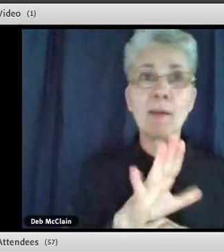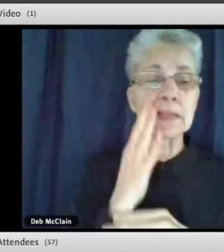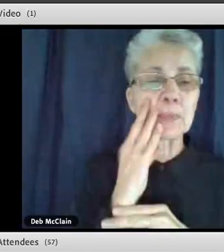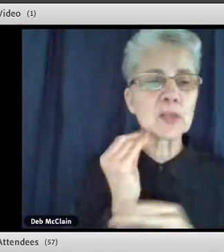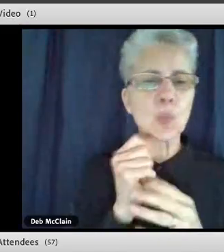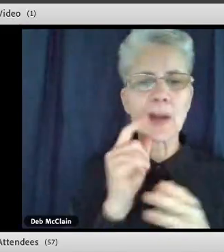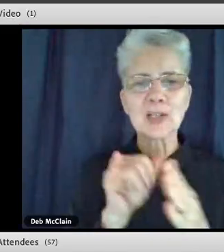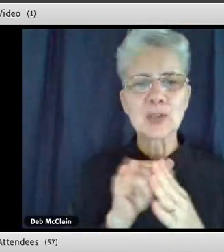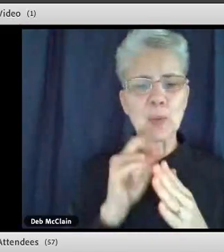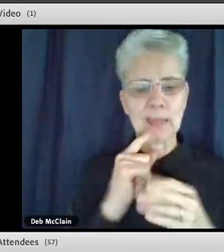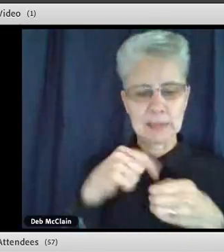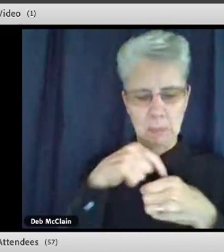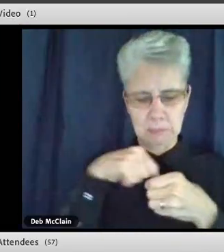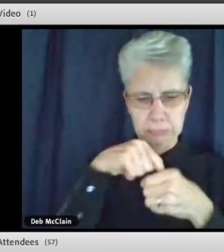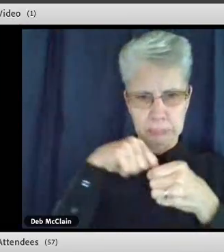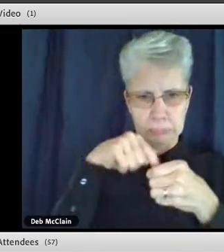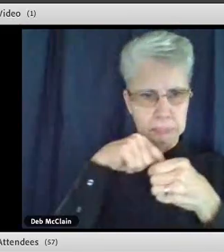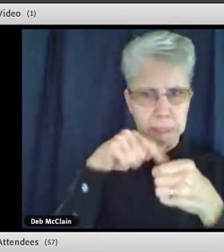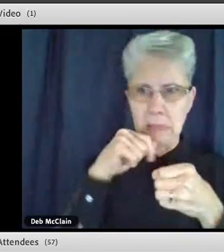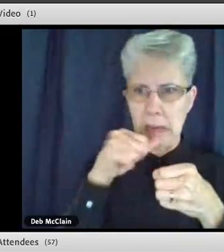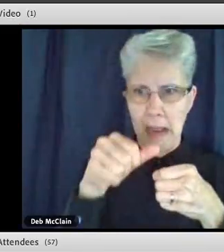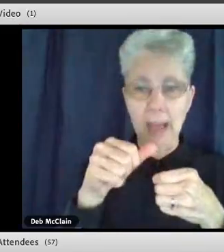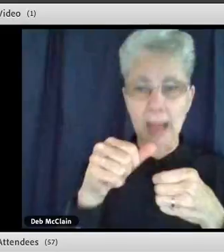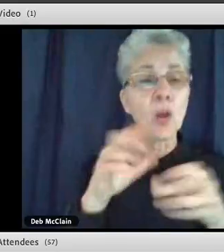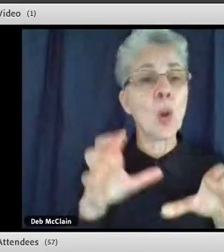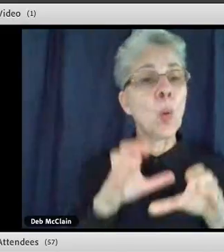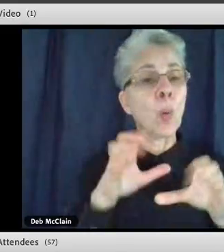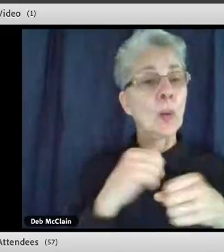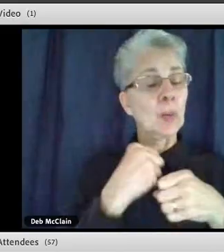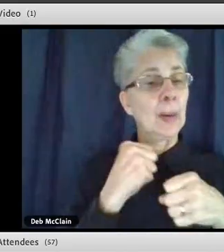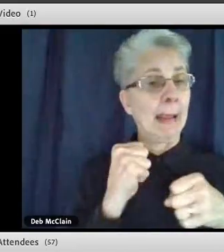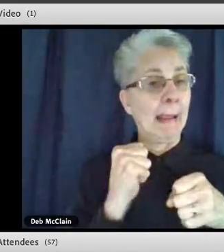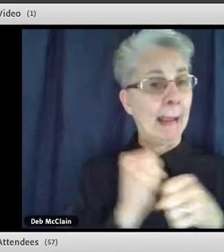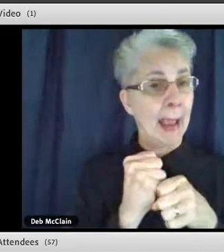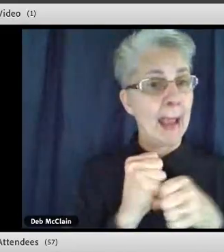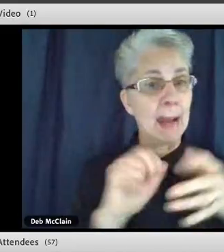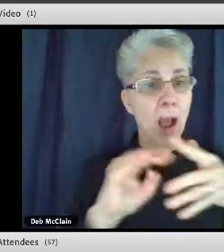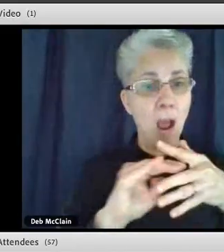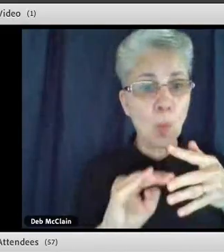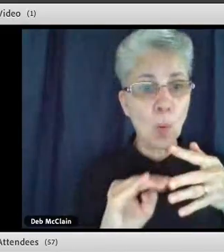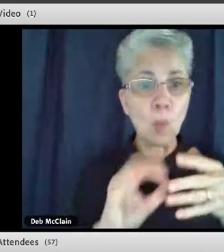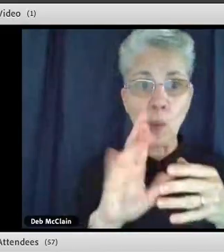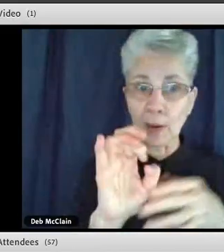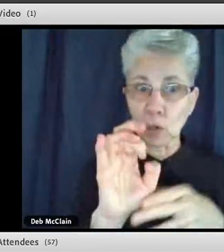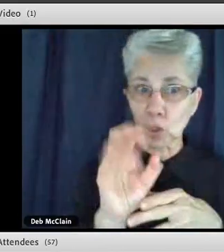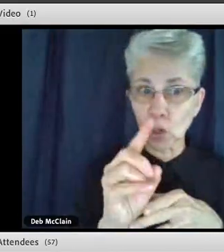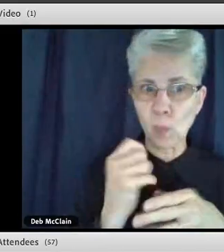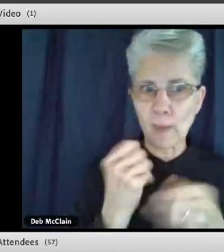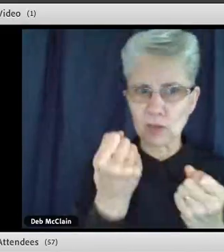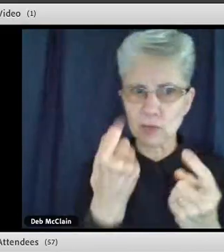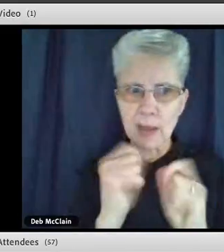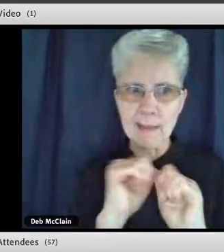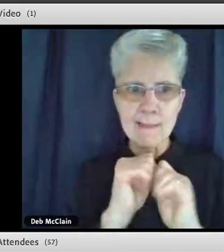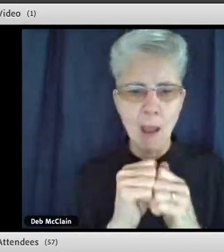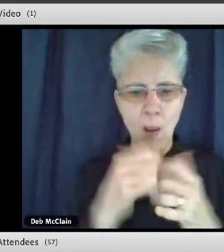in a vacuum. When we do catalog, when we create a catalog record, we need to understand how our